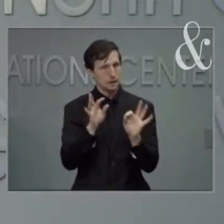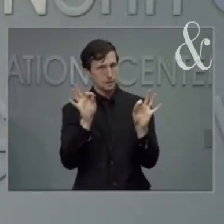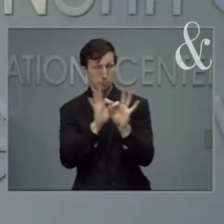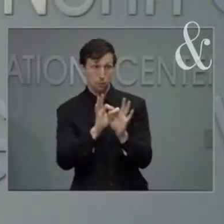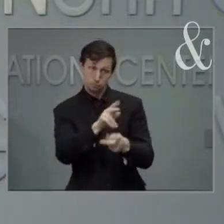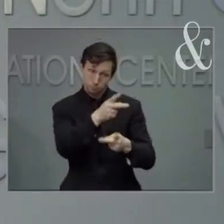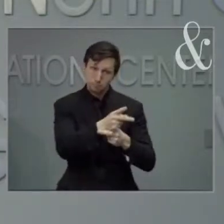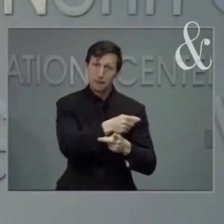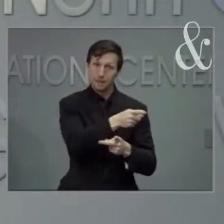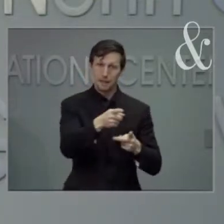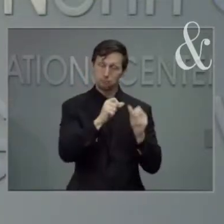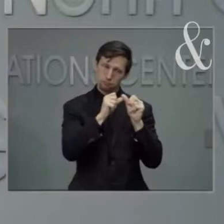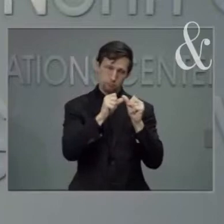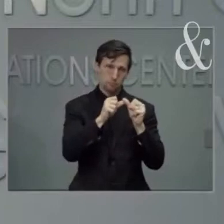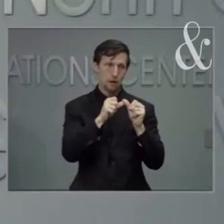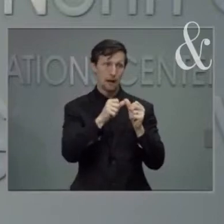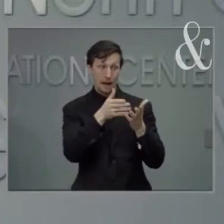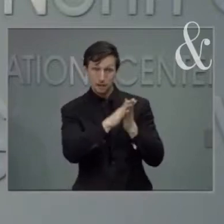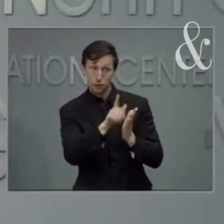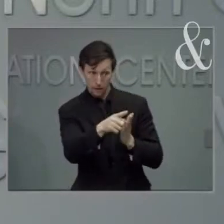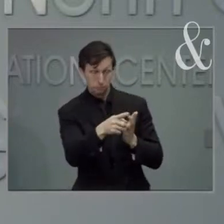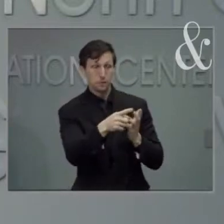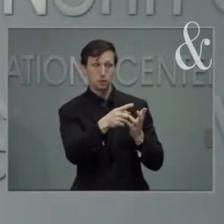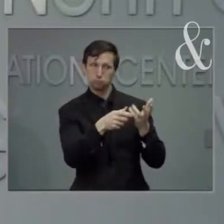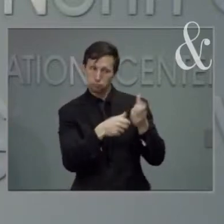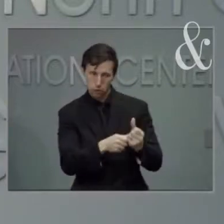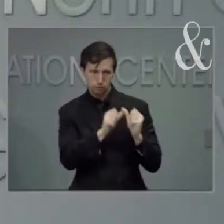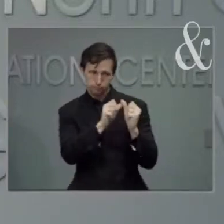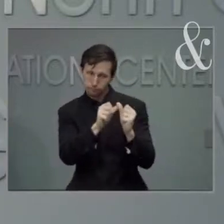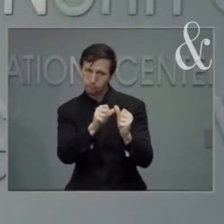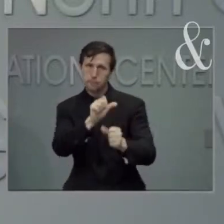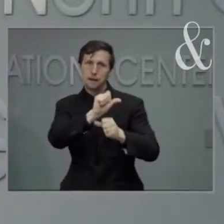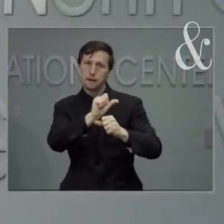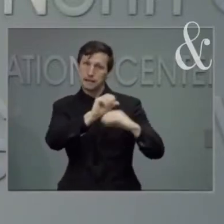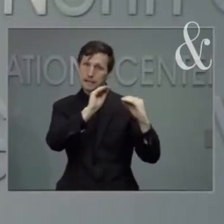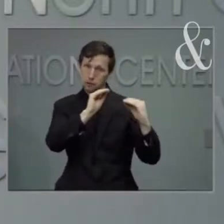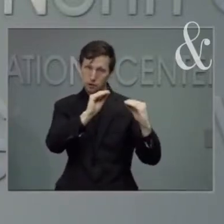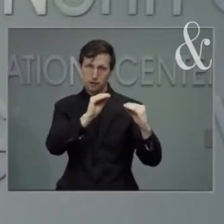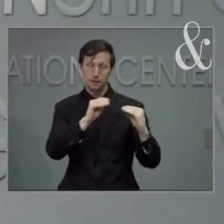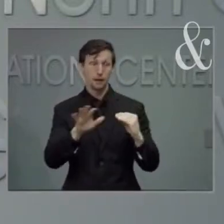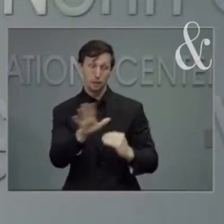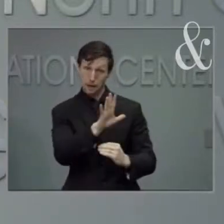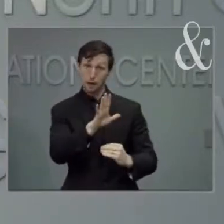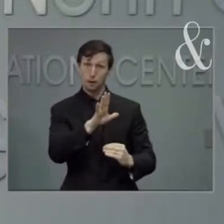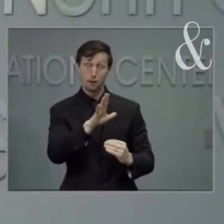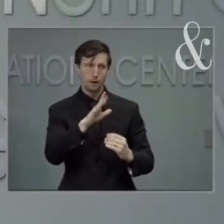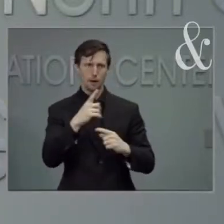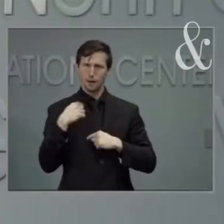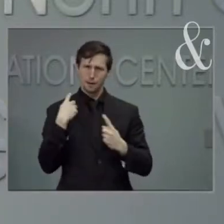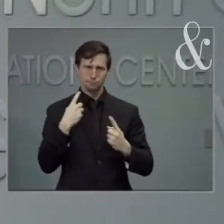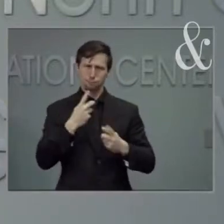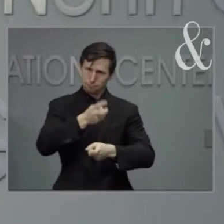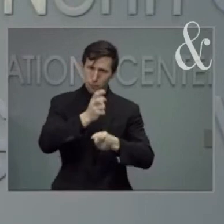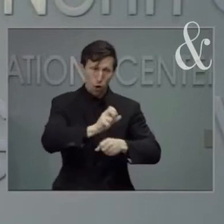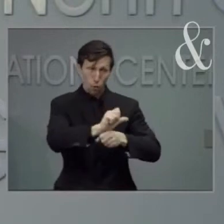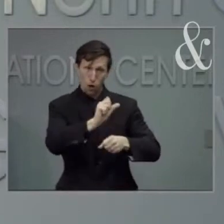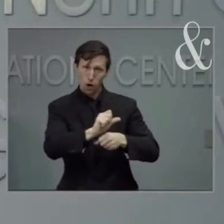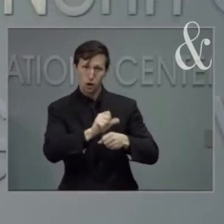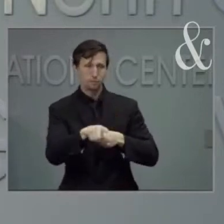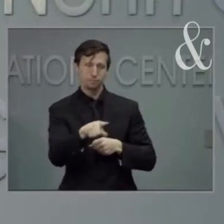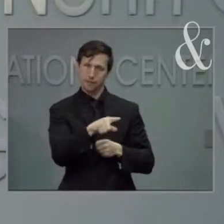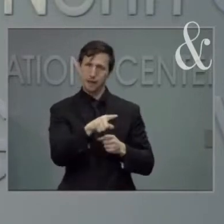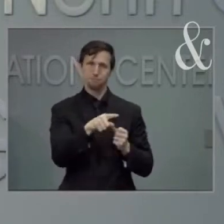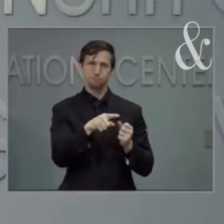them on board and to reward their good work, that this bonuses be a part of this